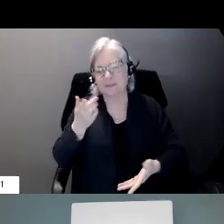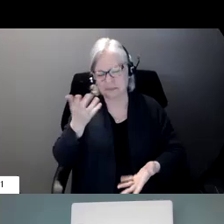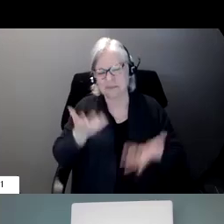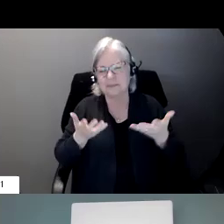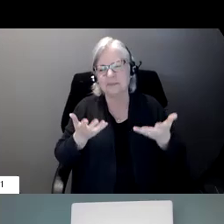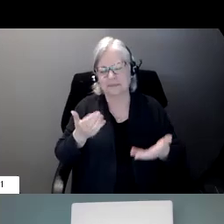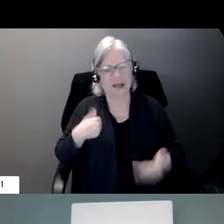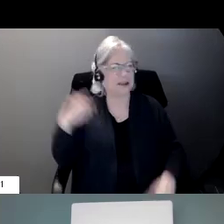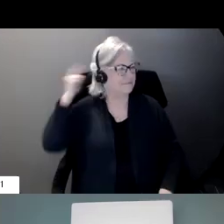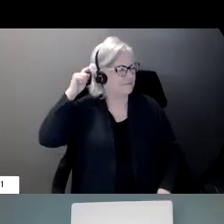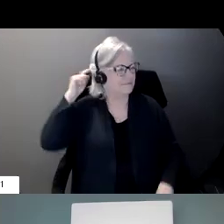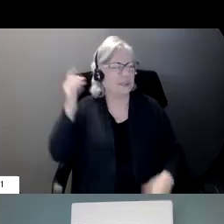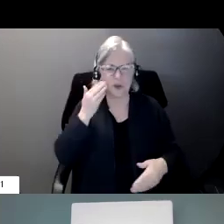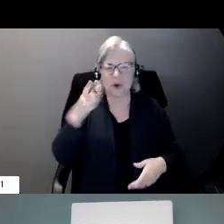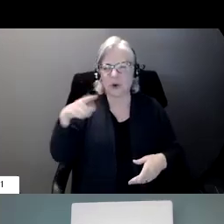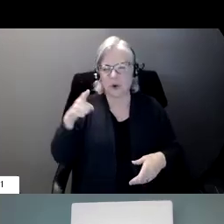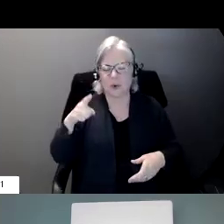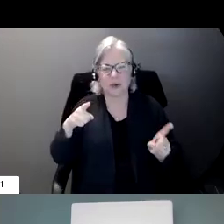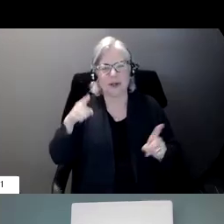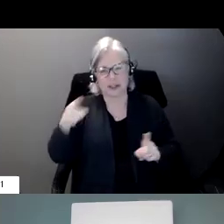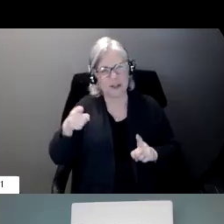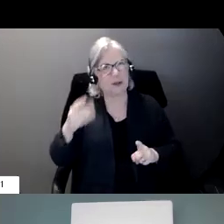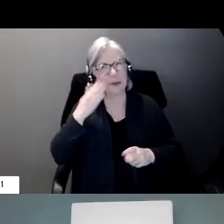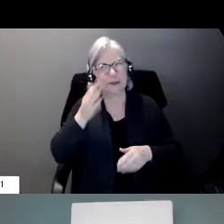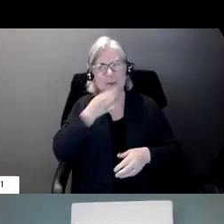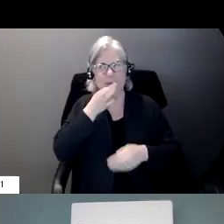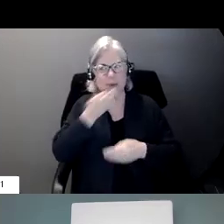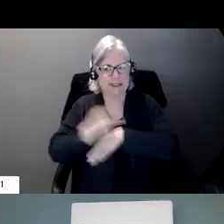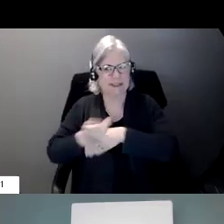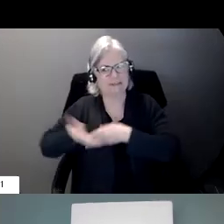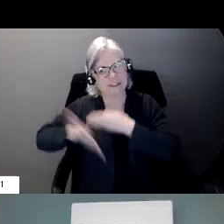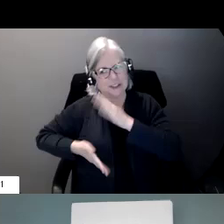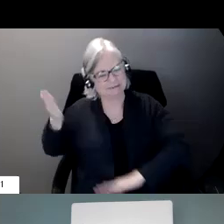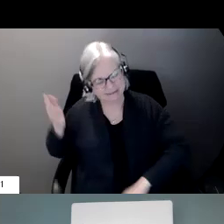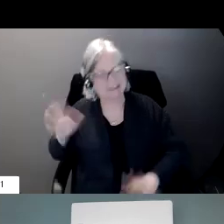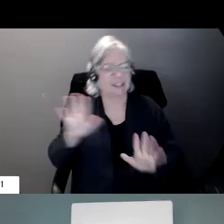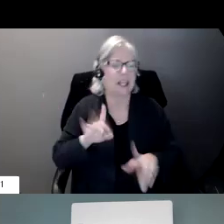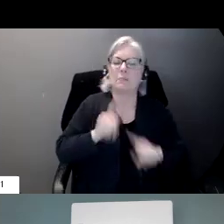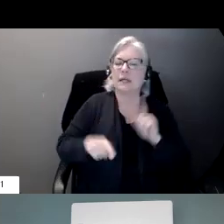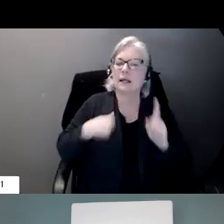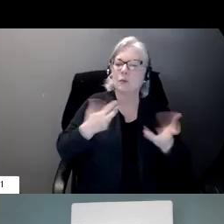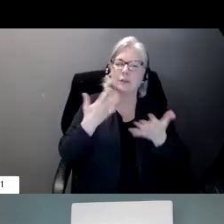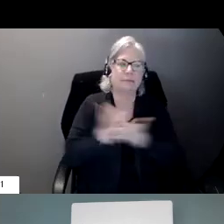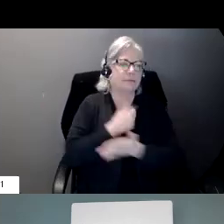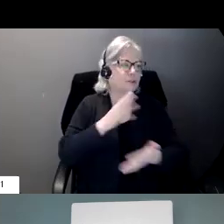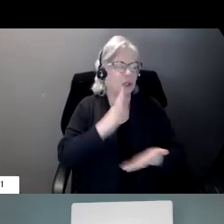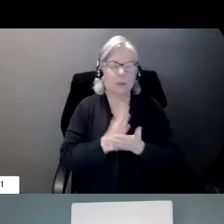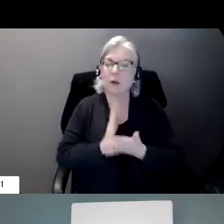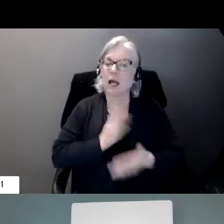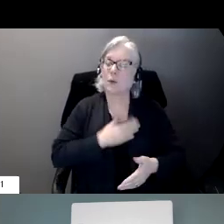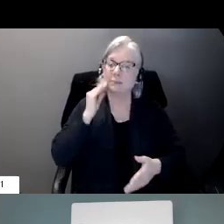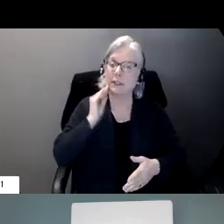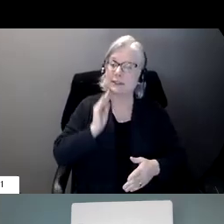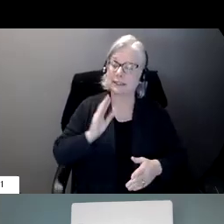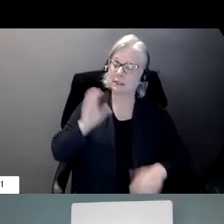to. I'm standing between you and the end of the day. So I'm going to chat about our experience here at Optimism